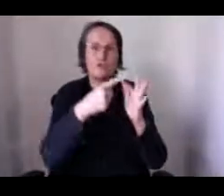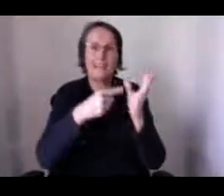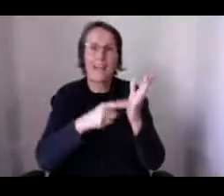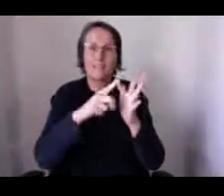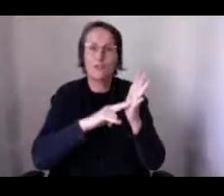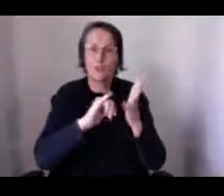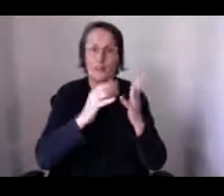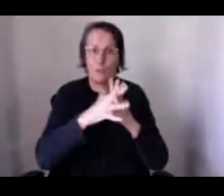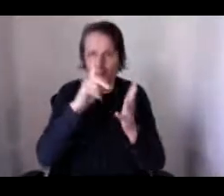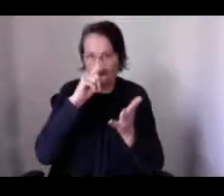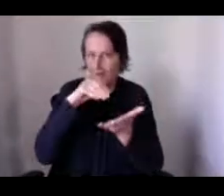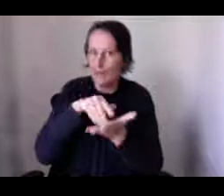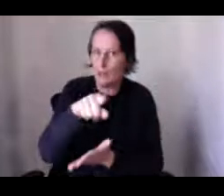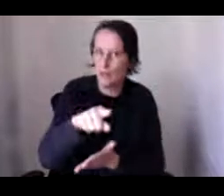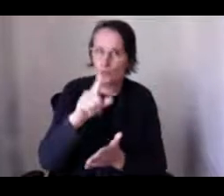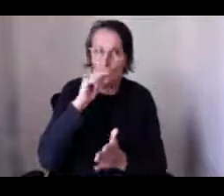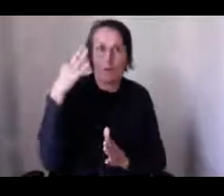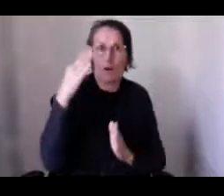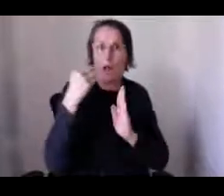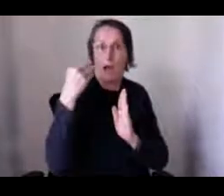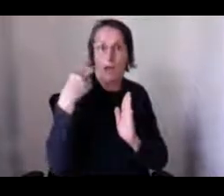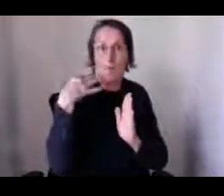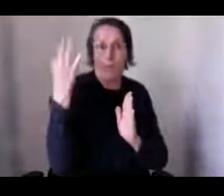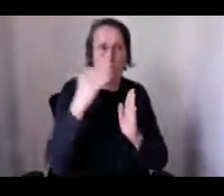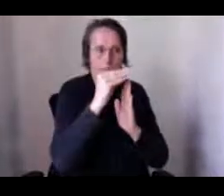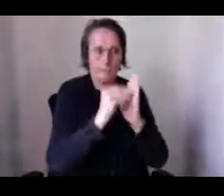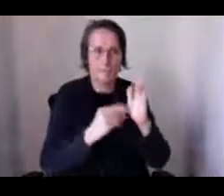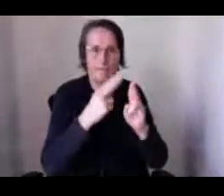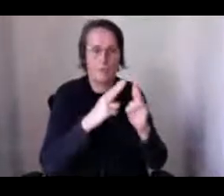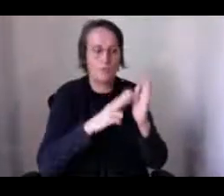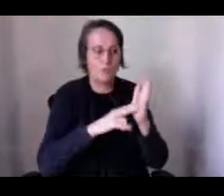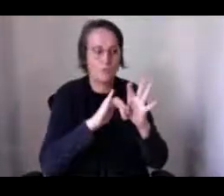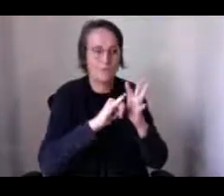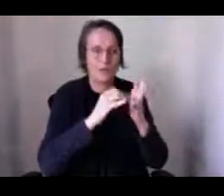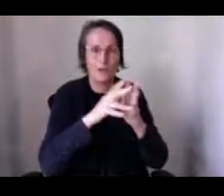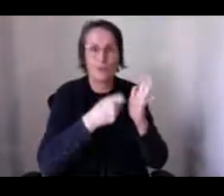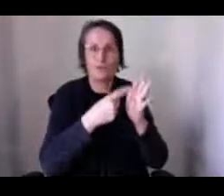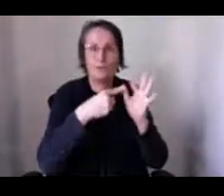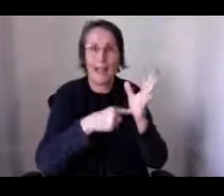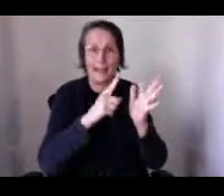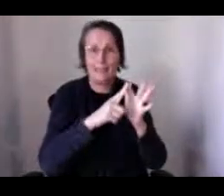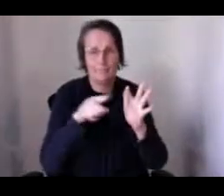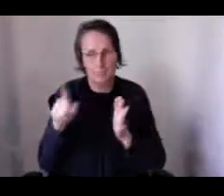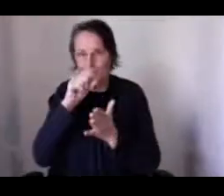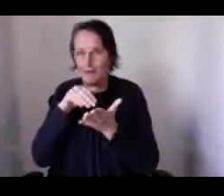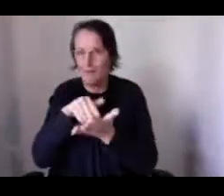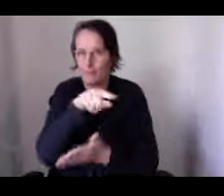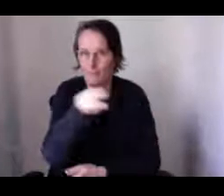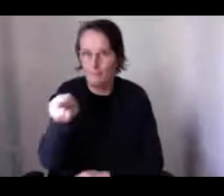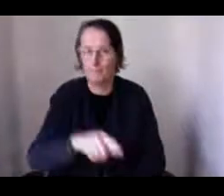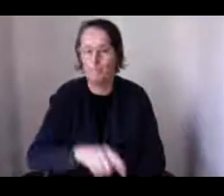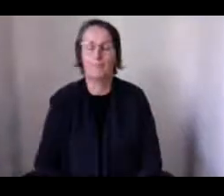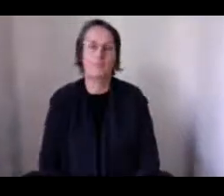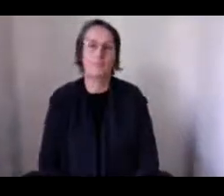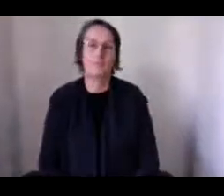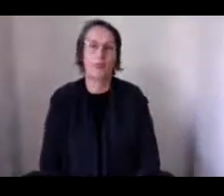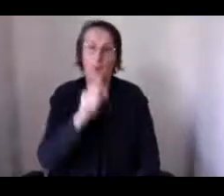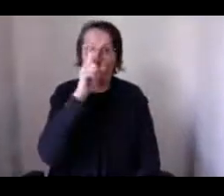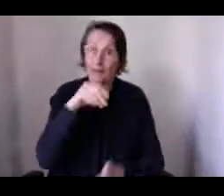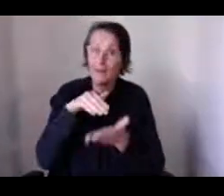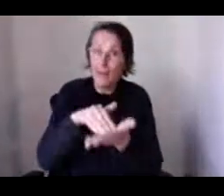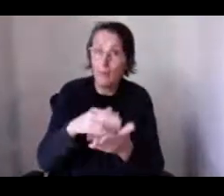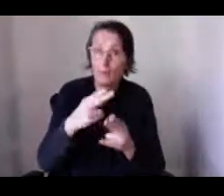and make your application stronger. But we can also help you in other ways with your applications